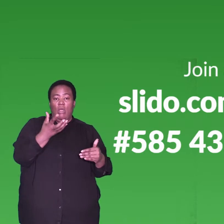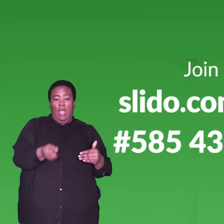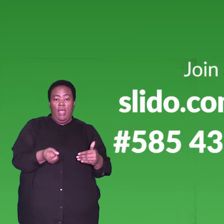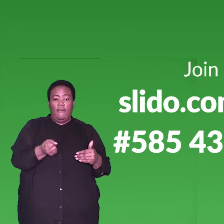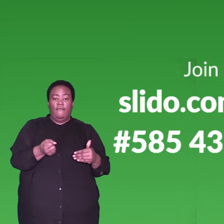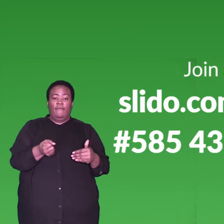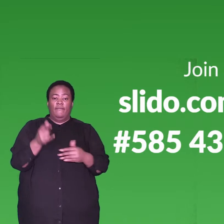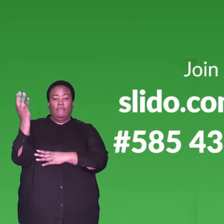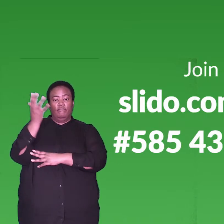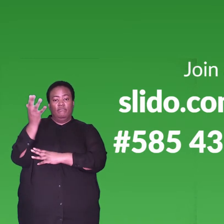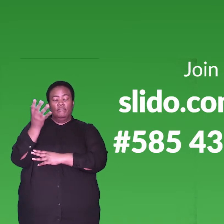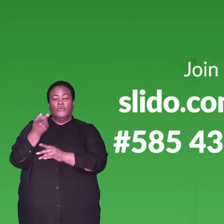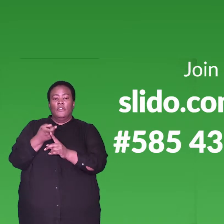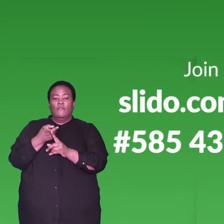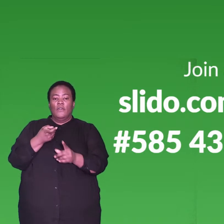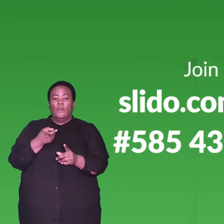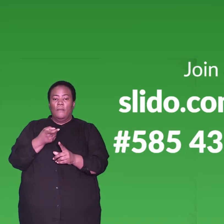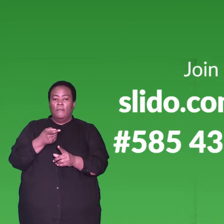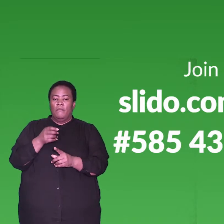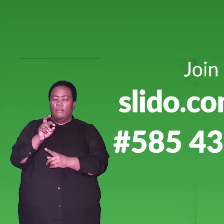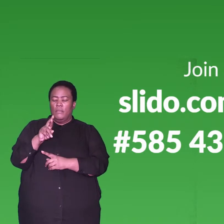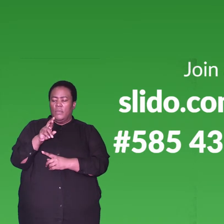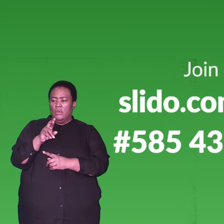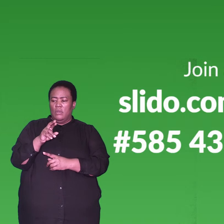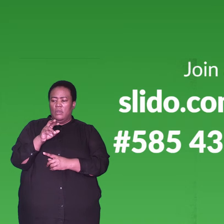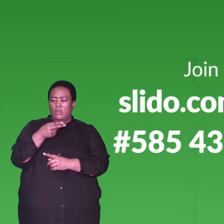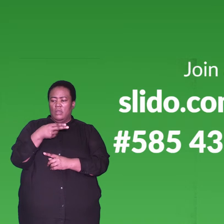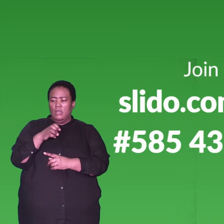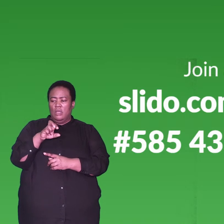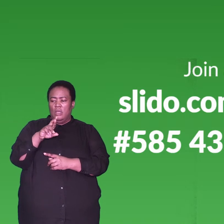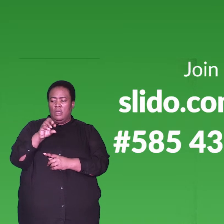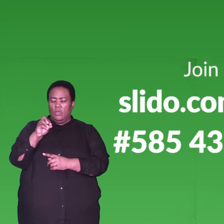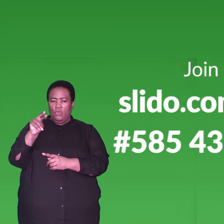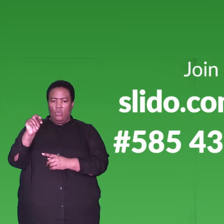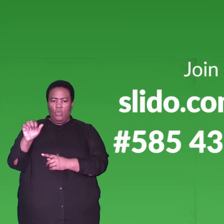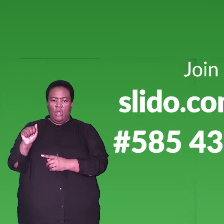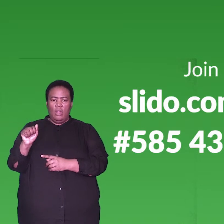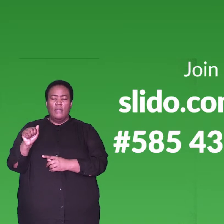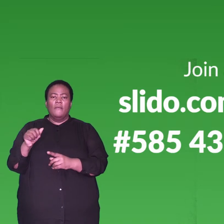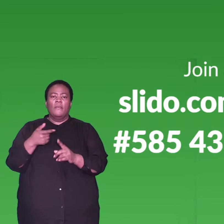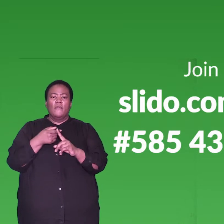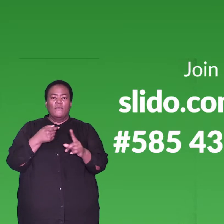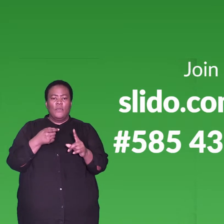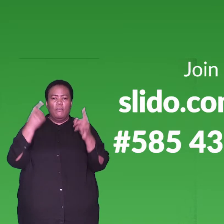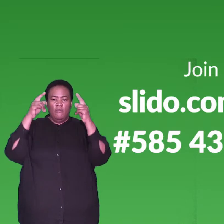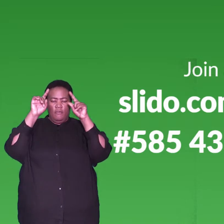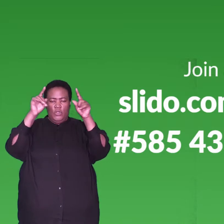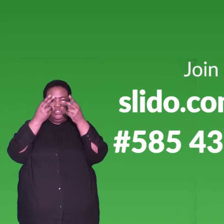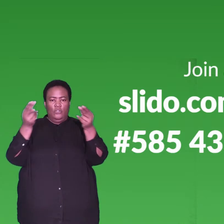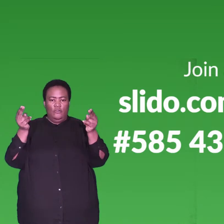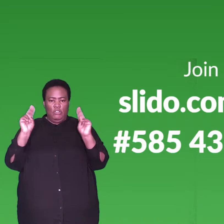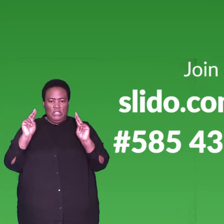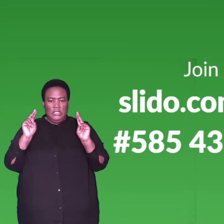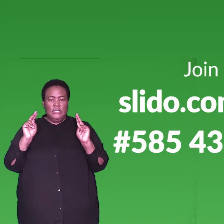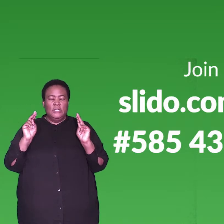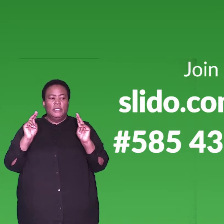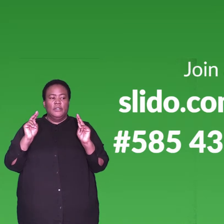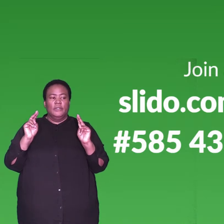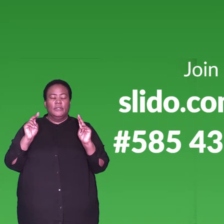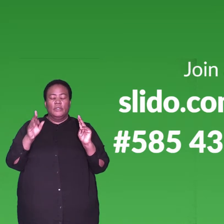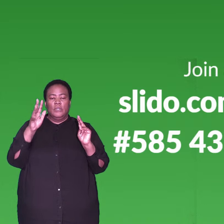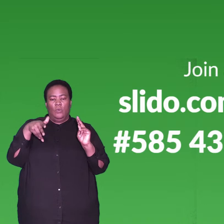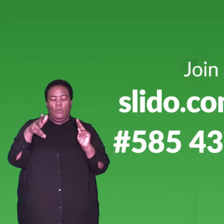input from Sadsan Harawa. He's from the MRC Wits Agincourt unit at Wits University and will